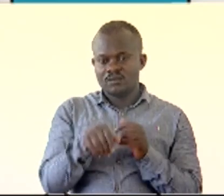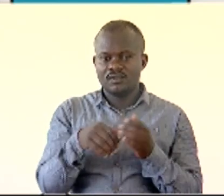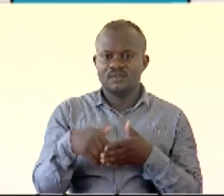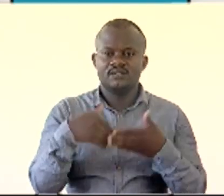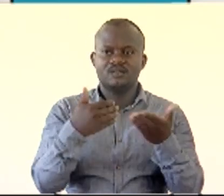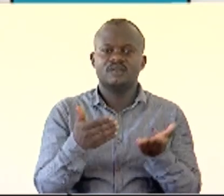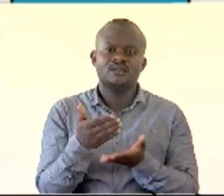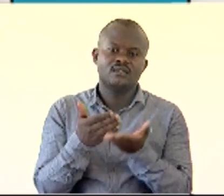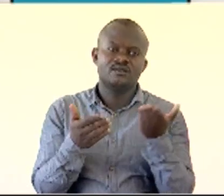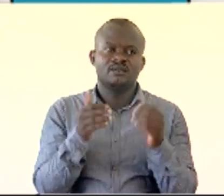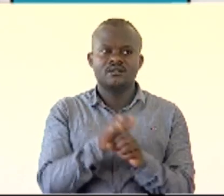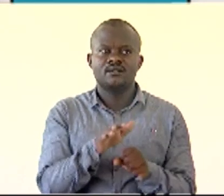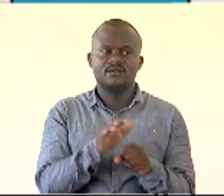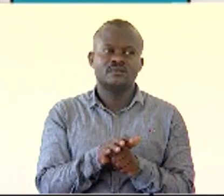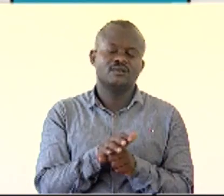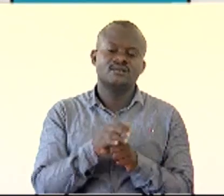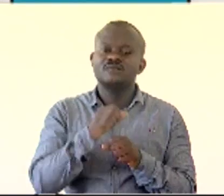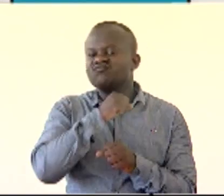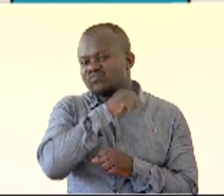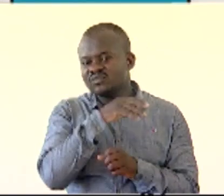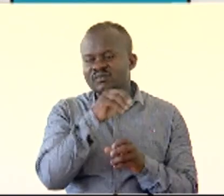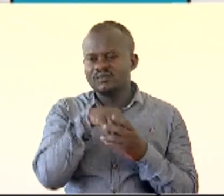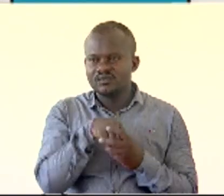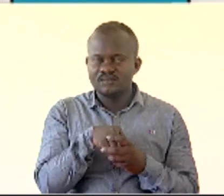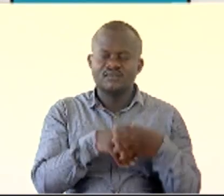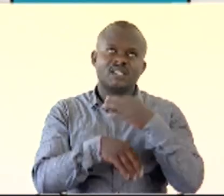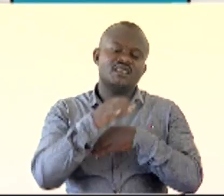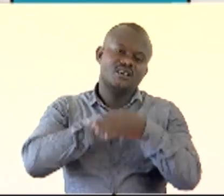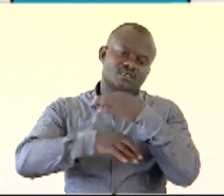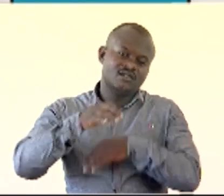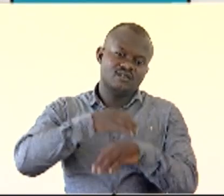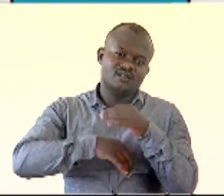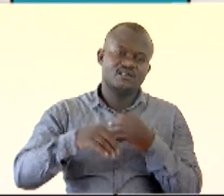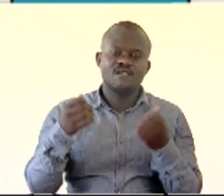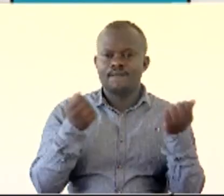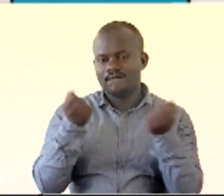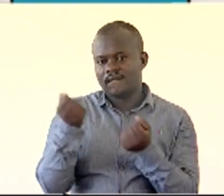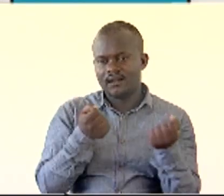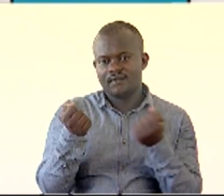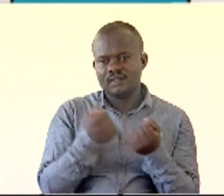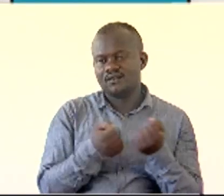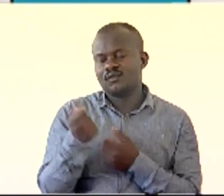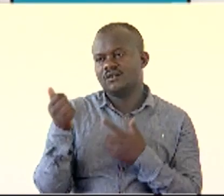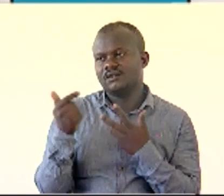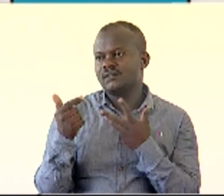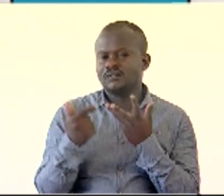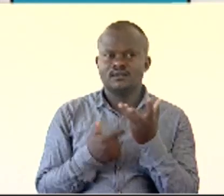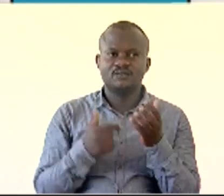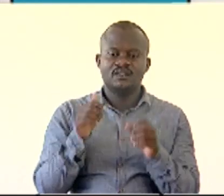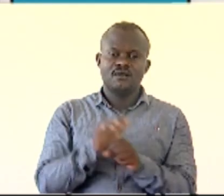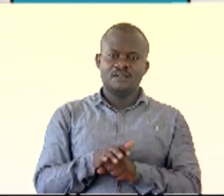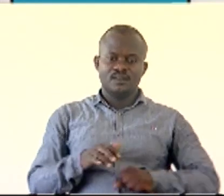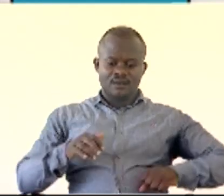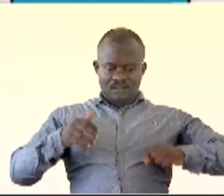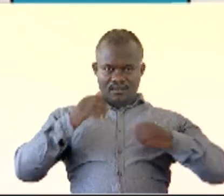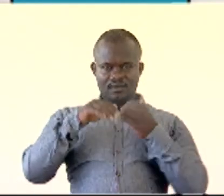excessive amount of loud noise, including industrial vehicle sources. Many cars produce